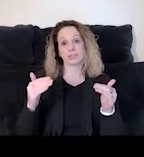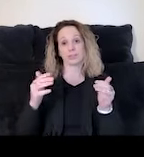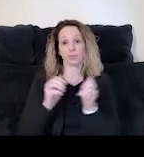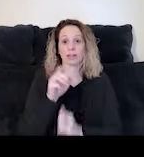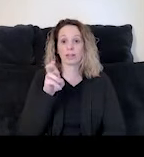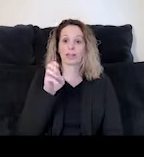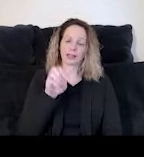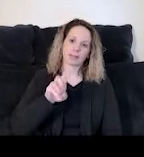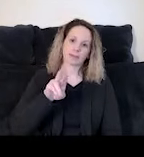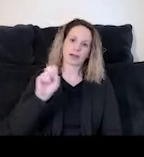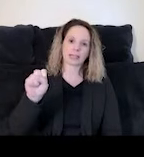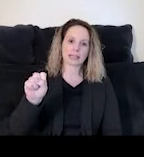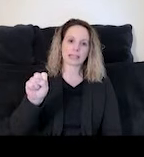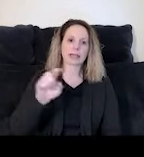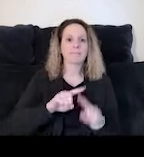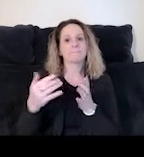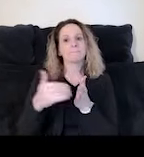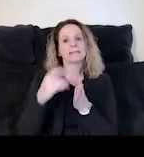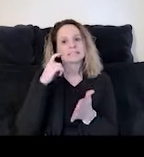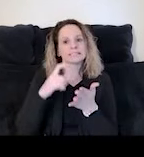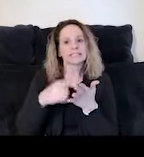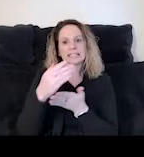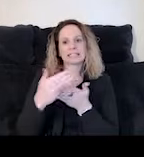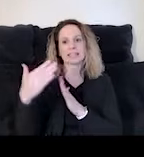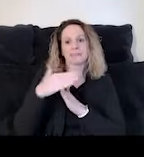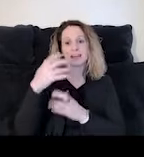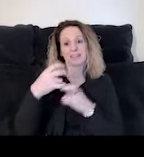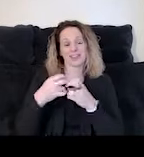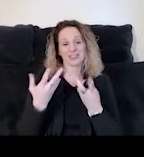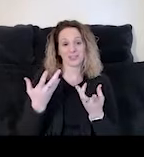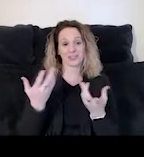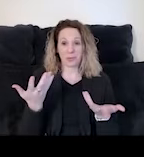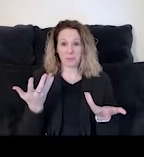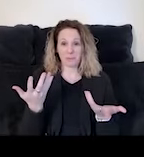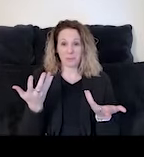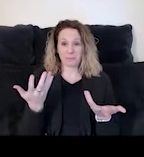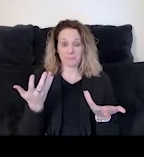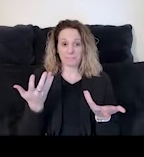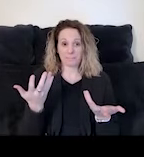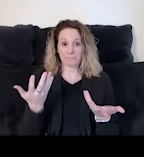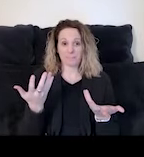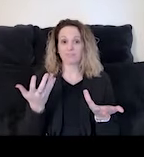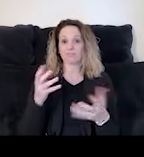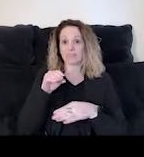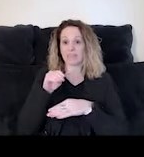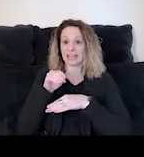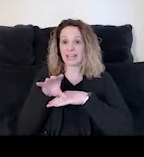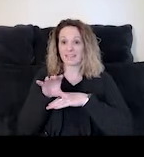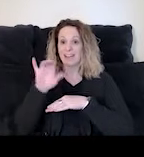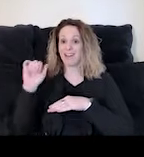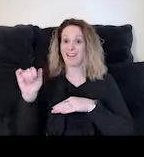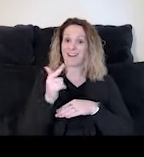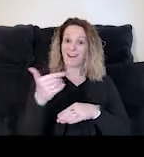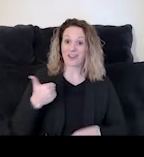MRSS. But again, you'll see that some of the top issues are ones that affect all of our